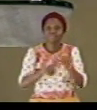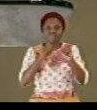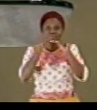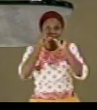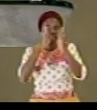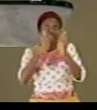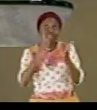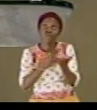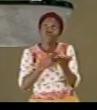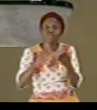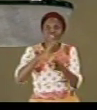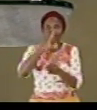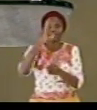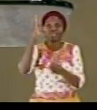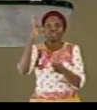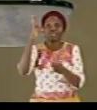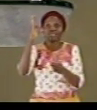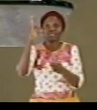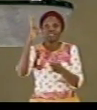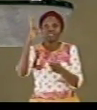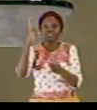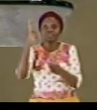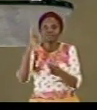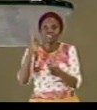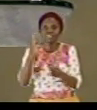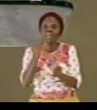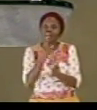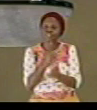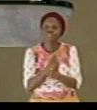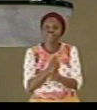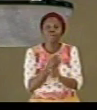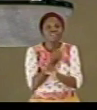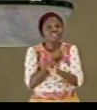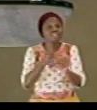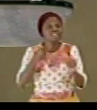Holy Spirit, just take me deeper